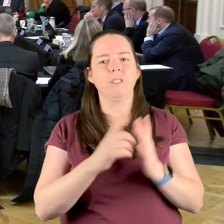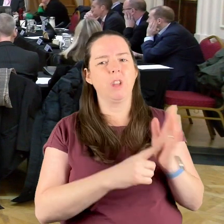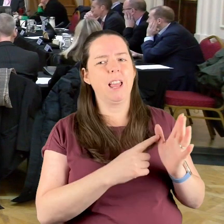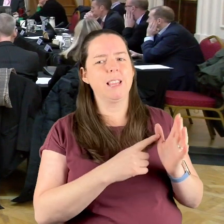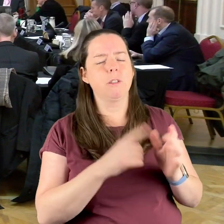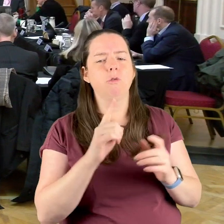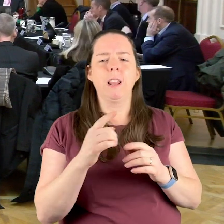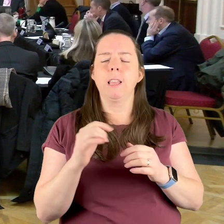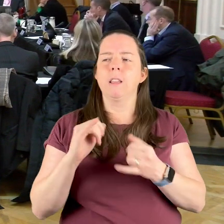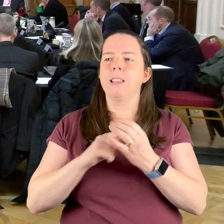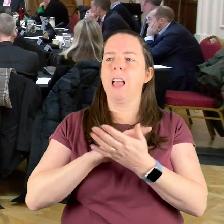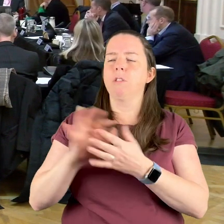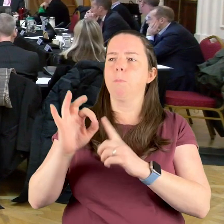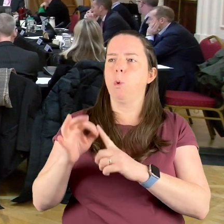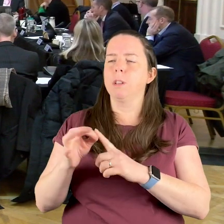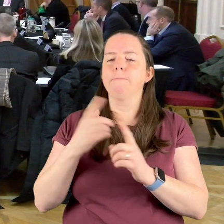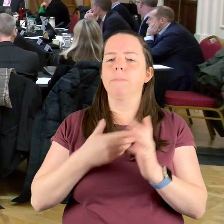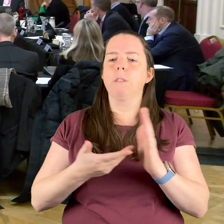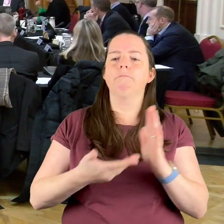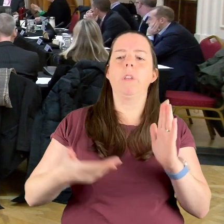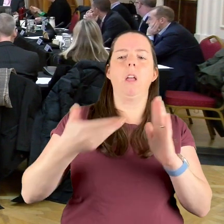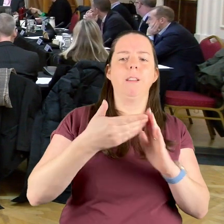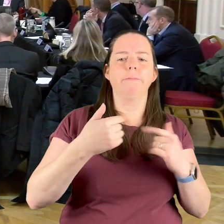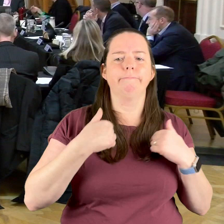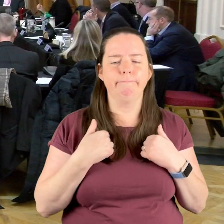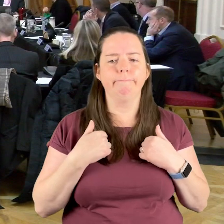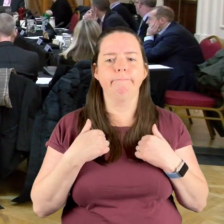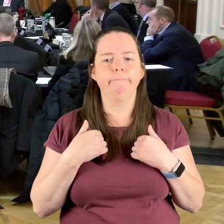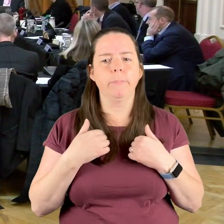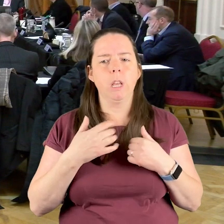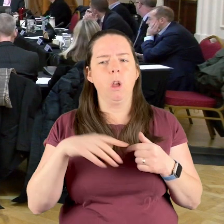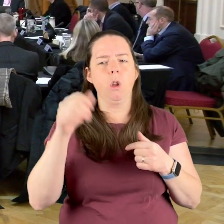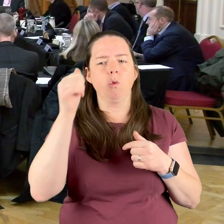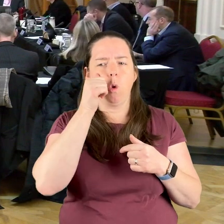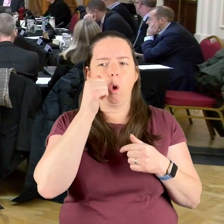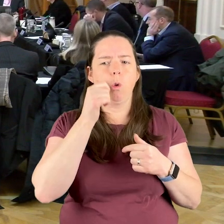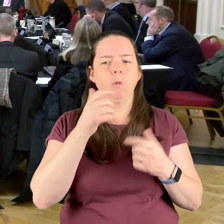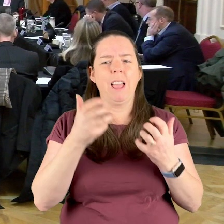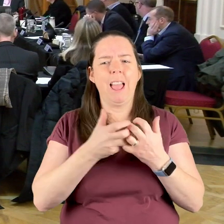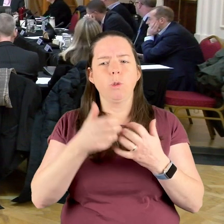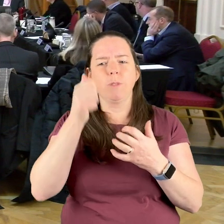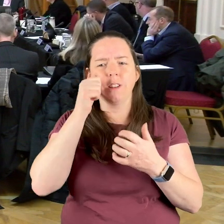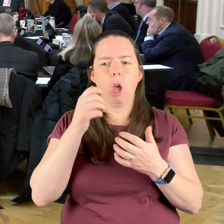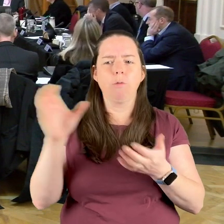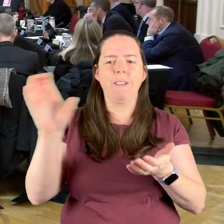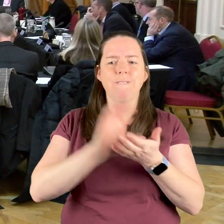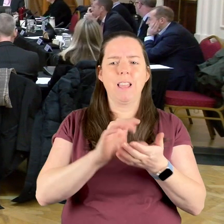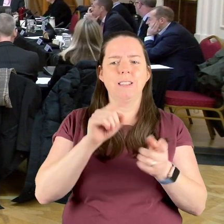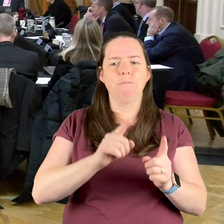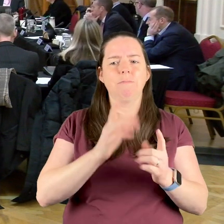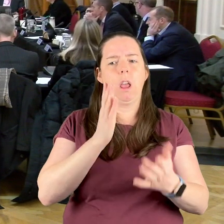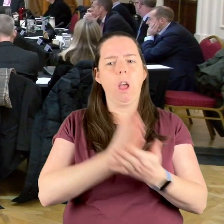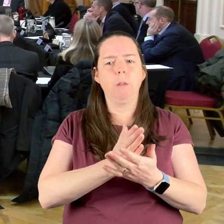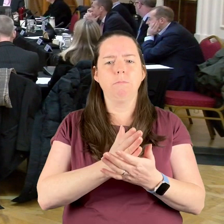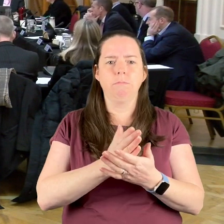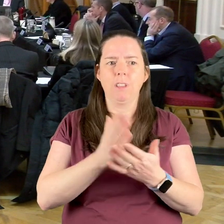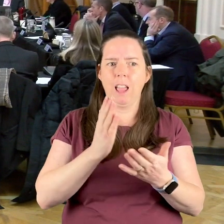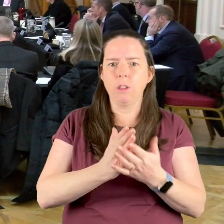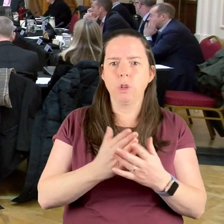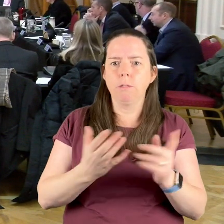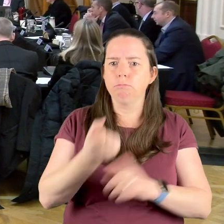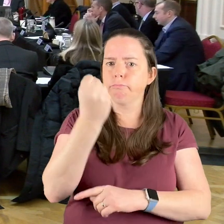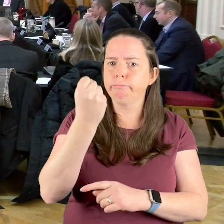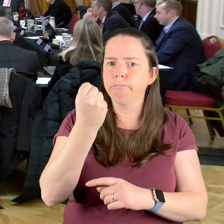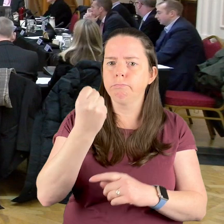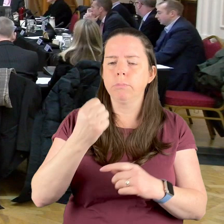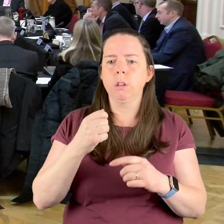Jacqueline. It was sort of building on Sarah's point, which is how do we know what we've invested in is actually